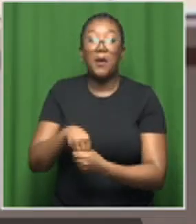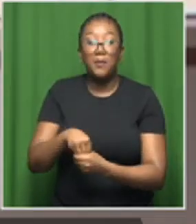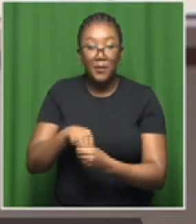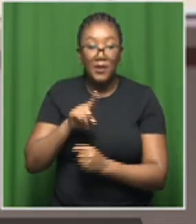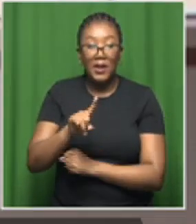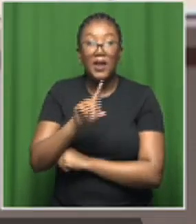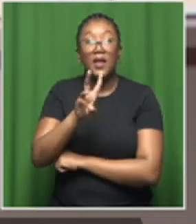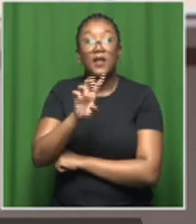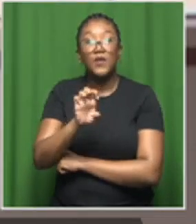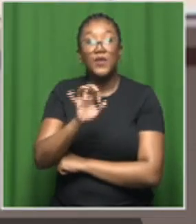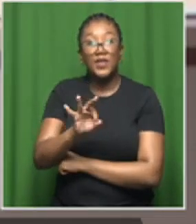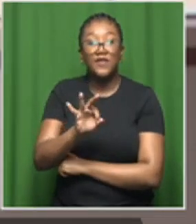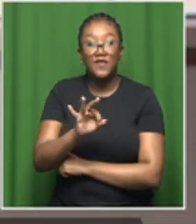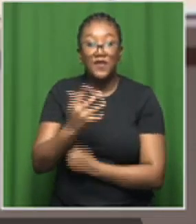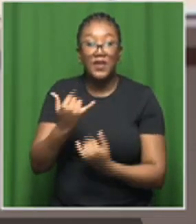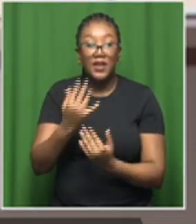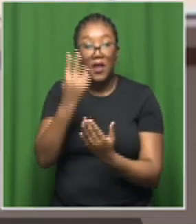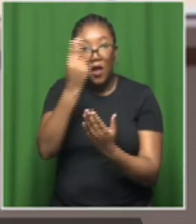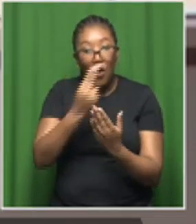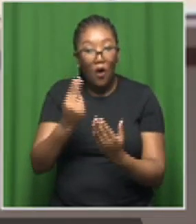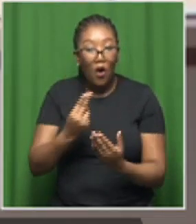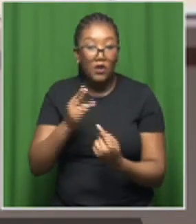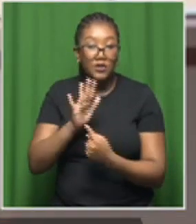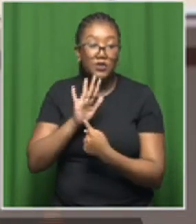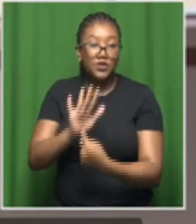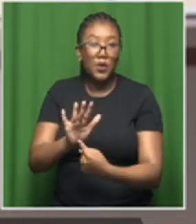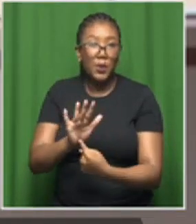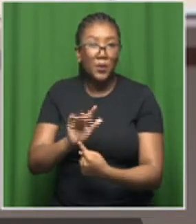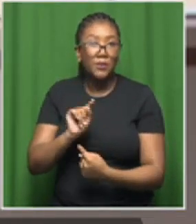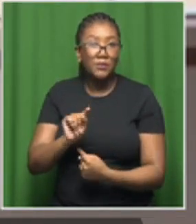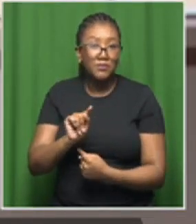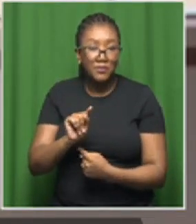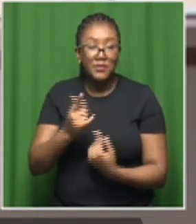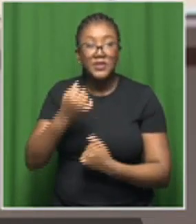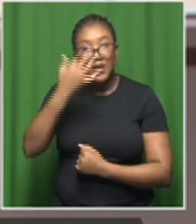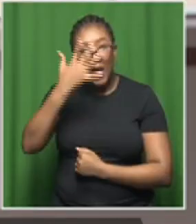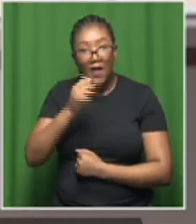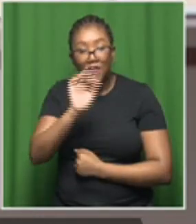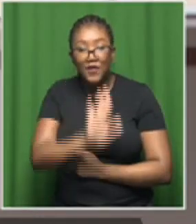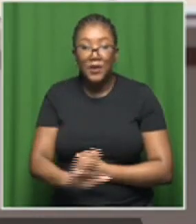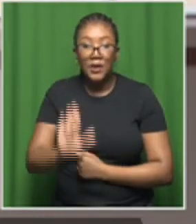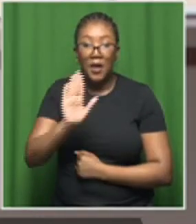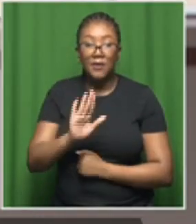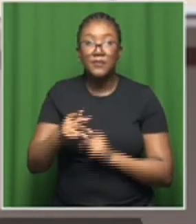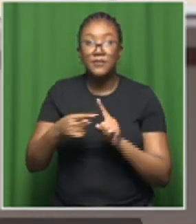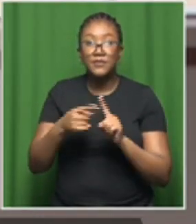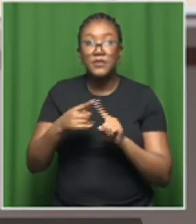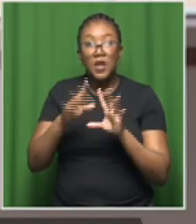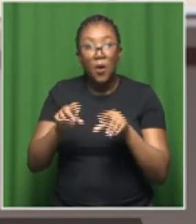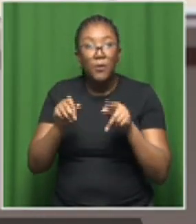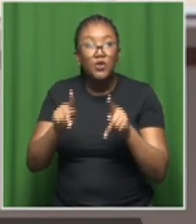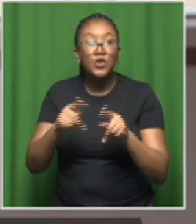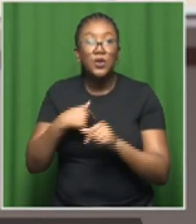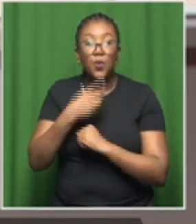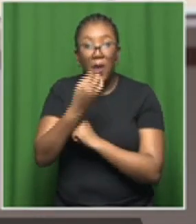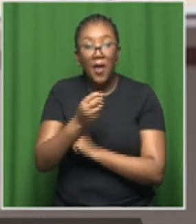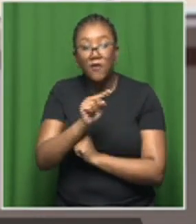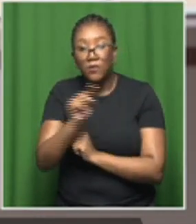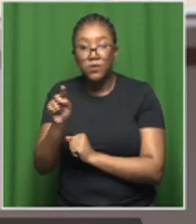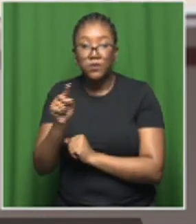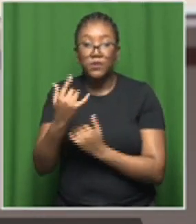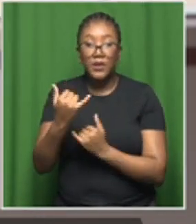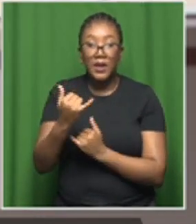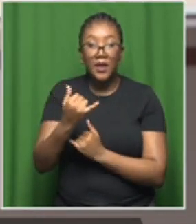which are artworks that are kind of portraying the infrastructure in Africa and the kind of opportunities that are available here, but also the